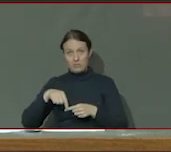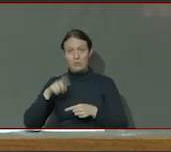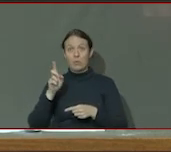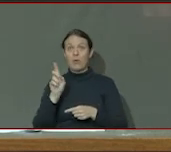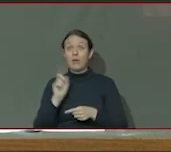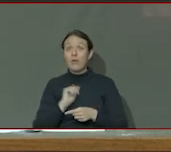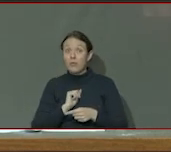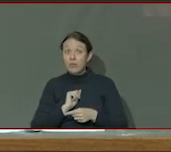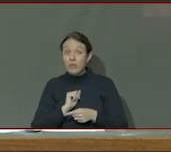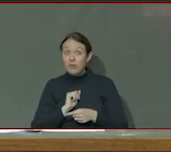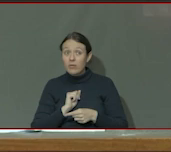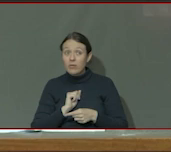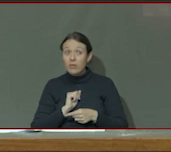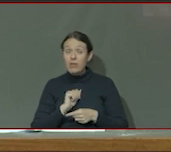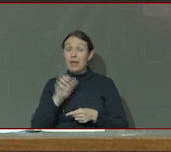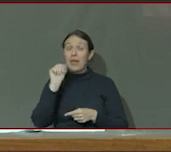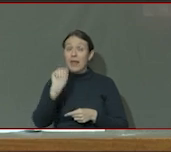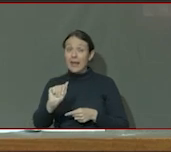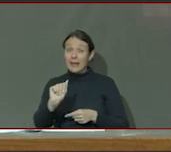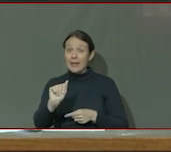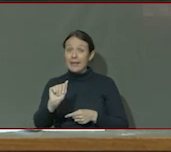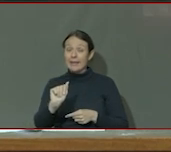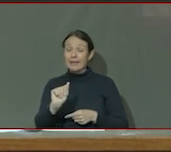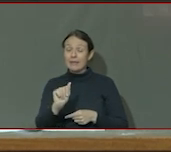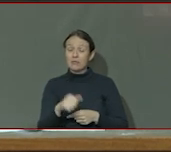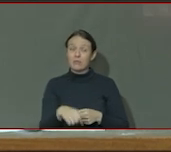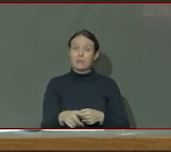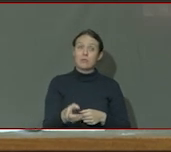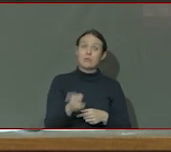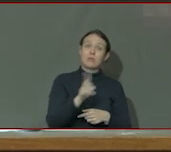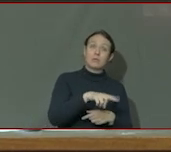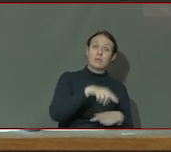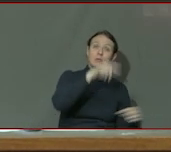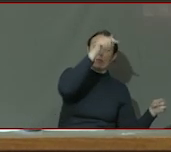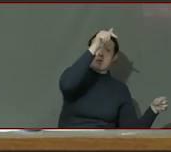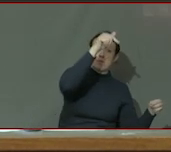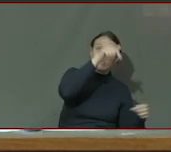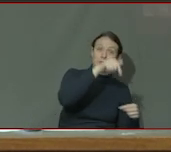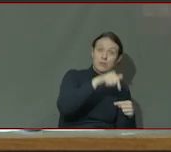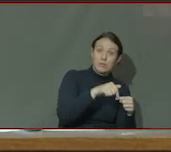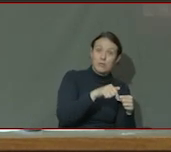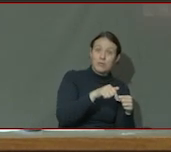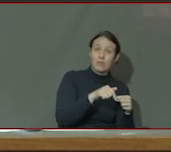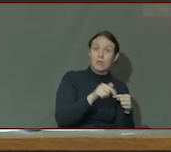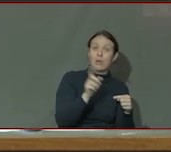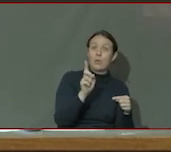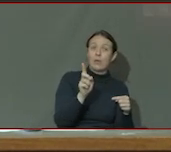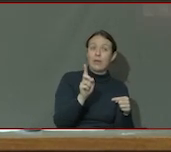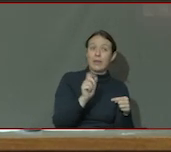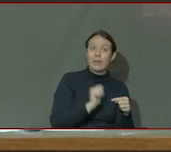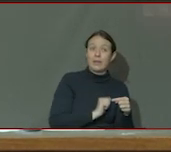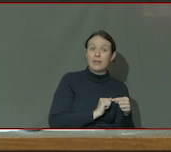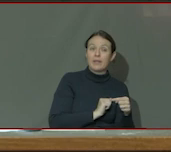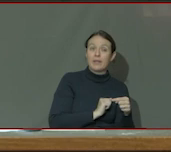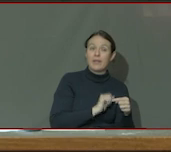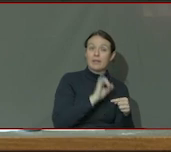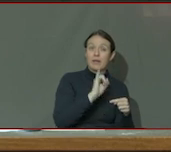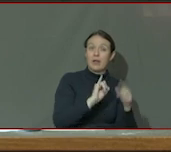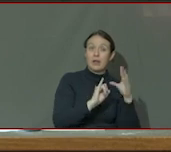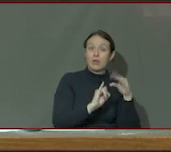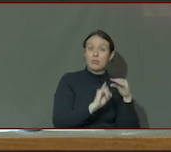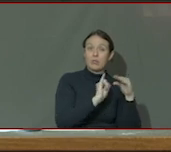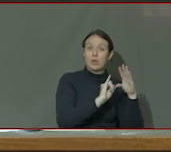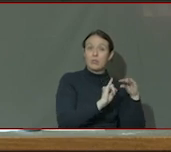type A. And this child can be born, the I goes across, the I comes down with blood group